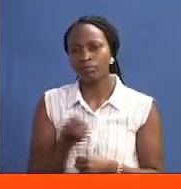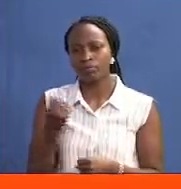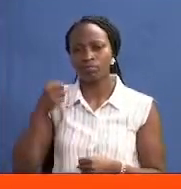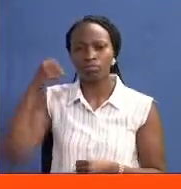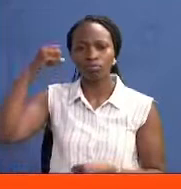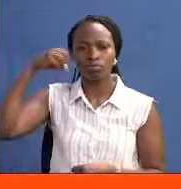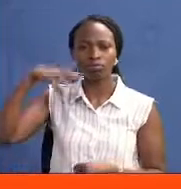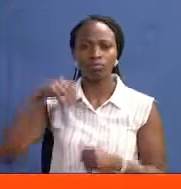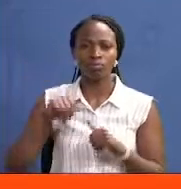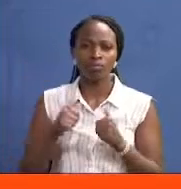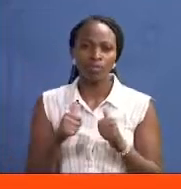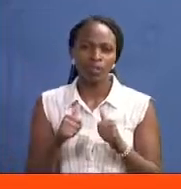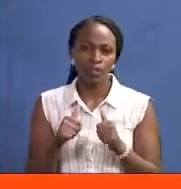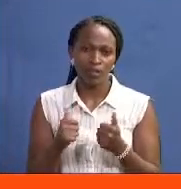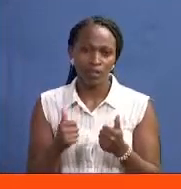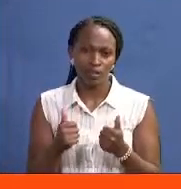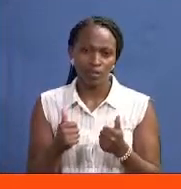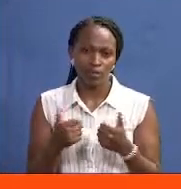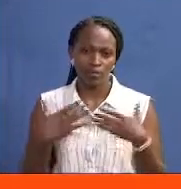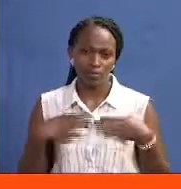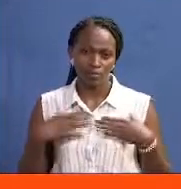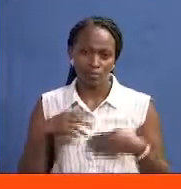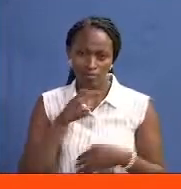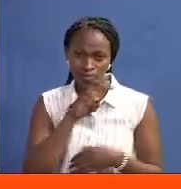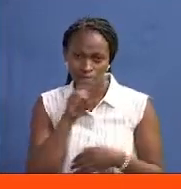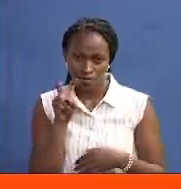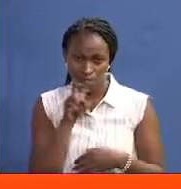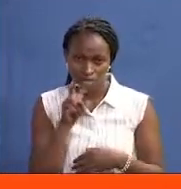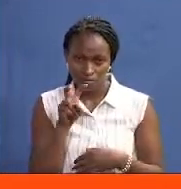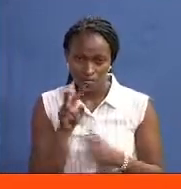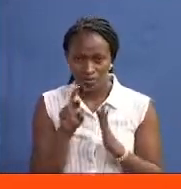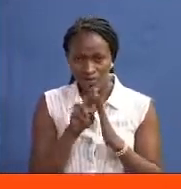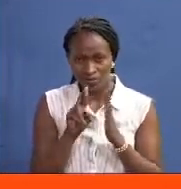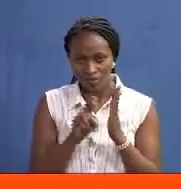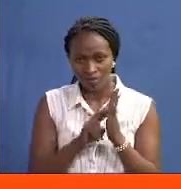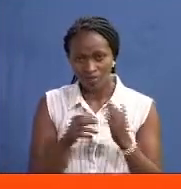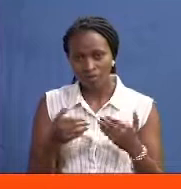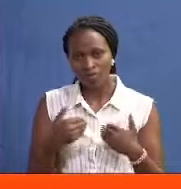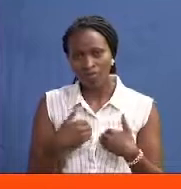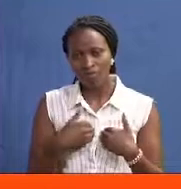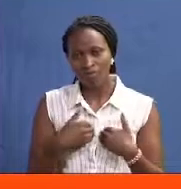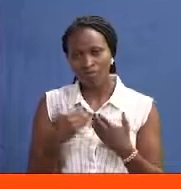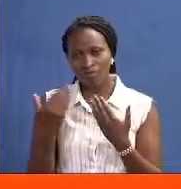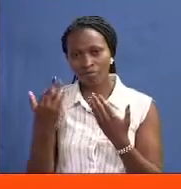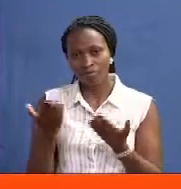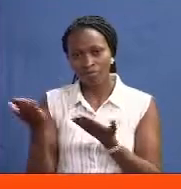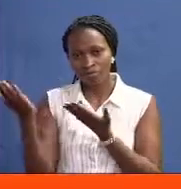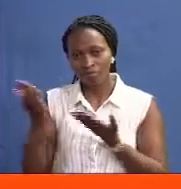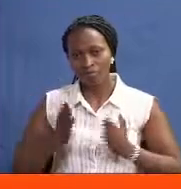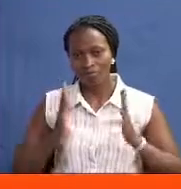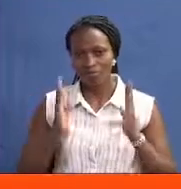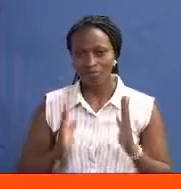that the audience had a designated passive role, and they were the receivers of media